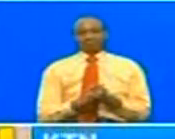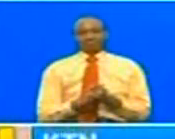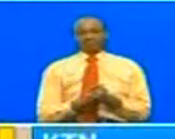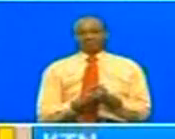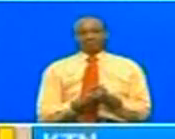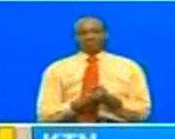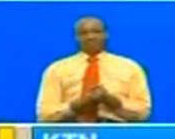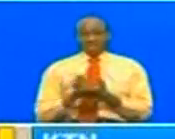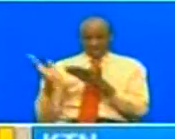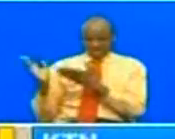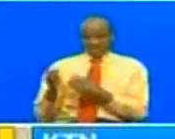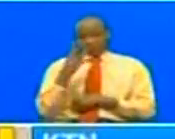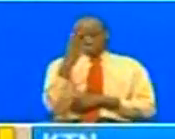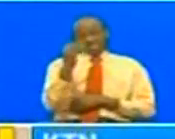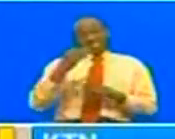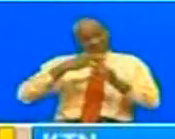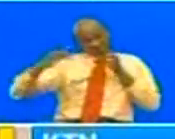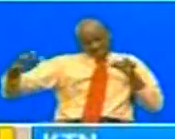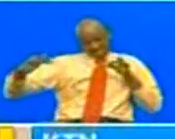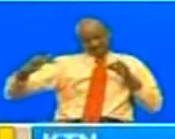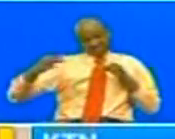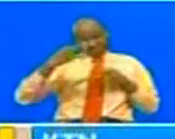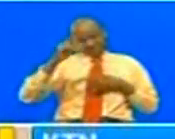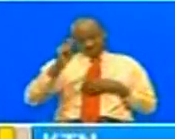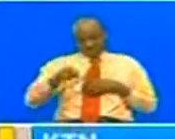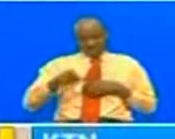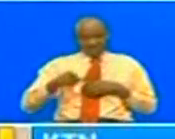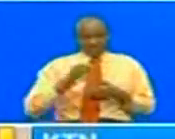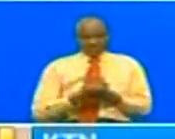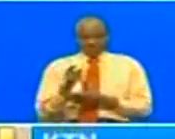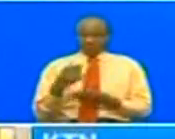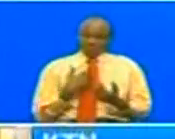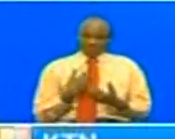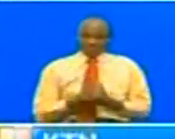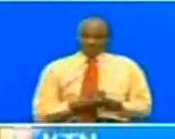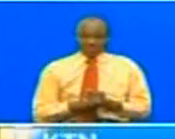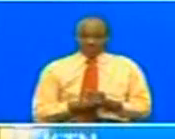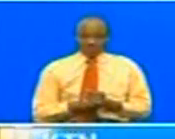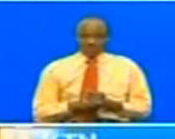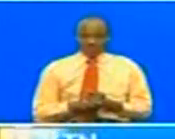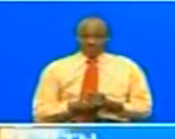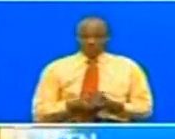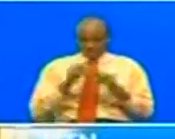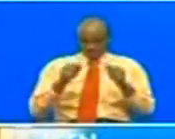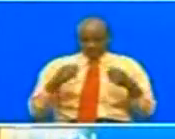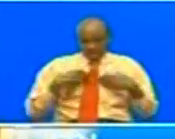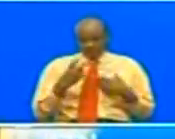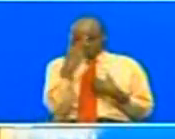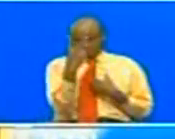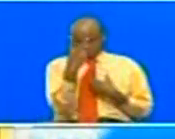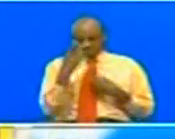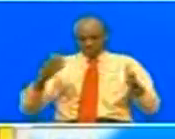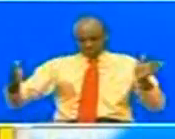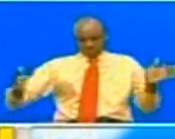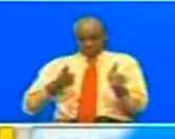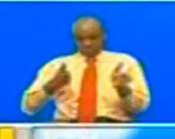This is a 40-foot container. From these 40-foot containers, we'll put them two containers side by